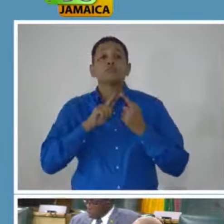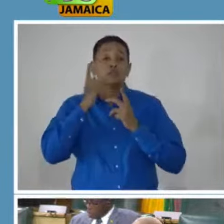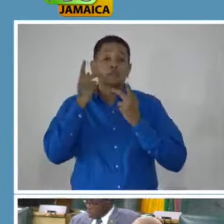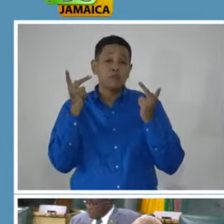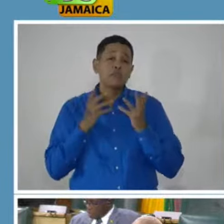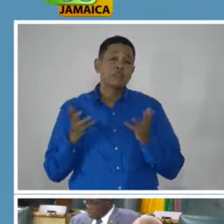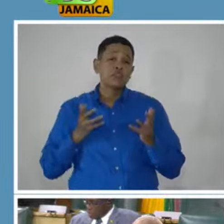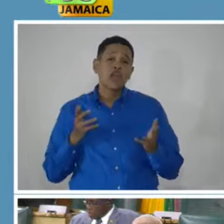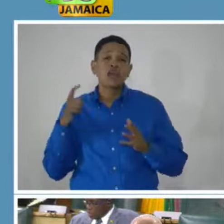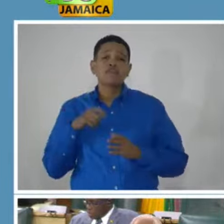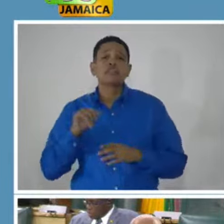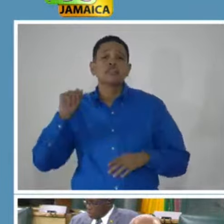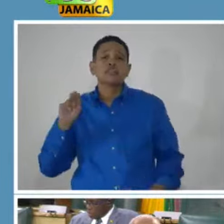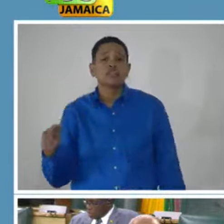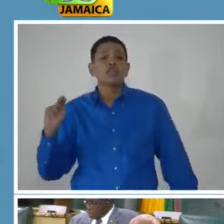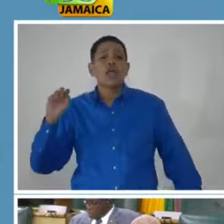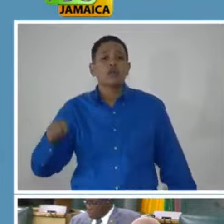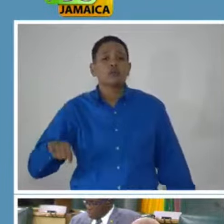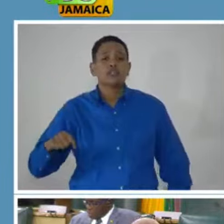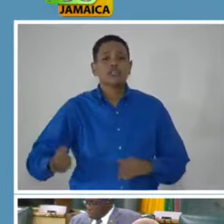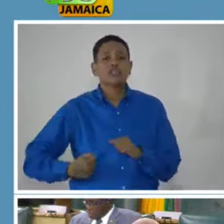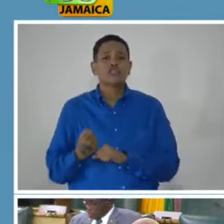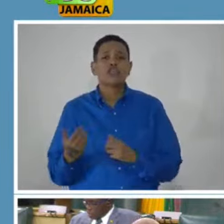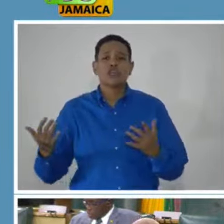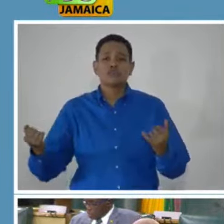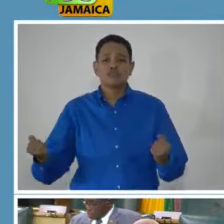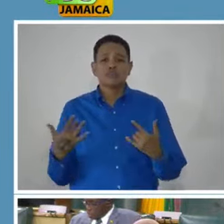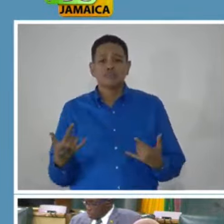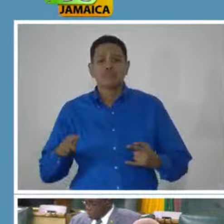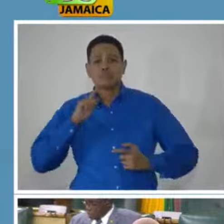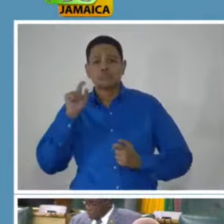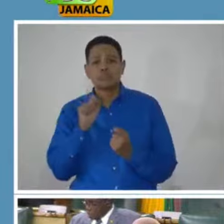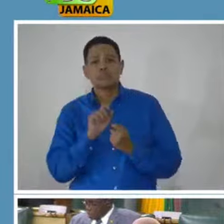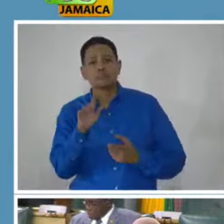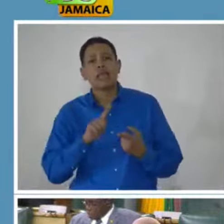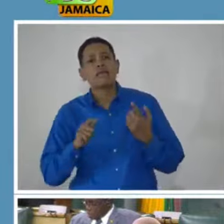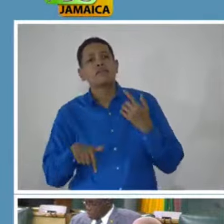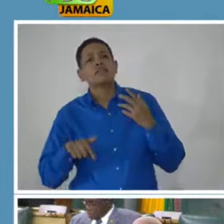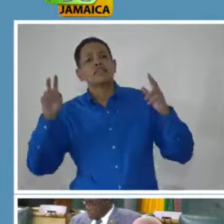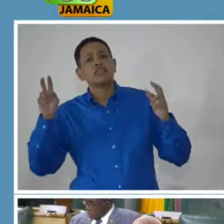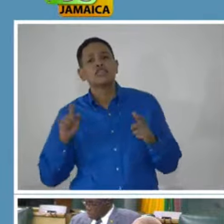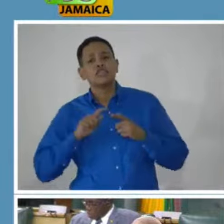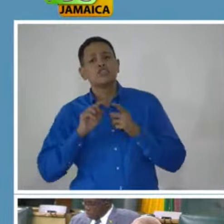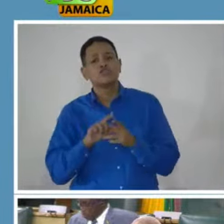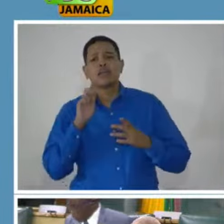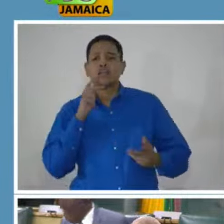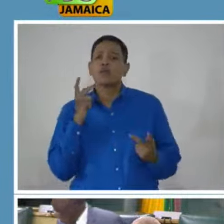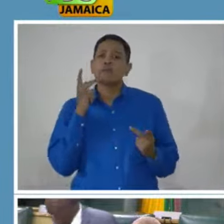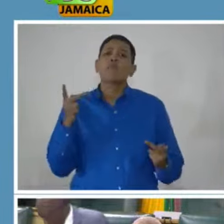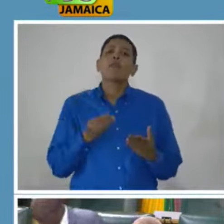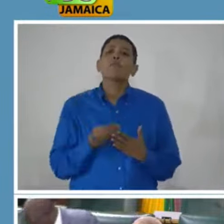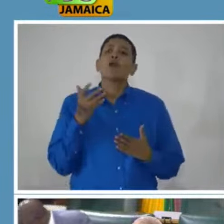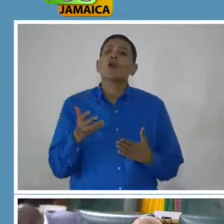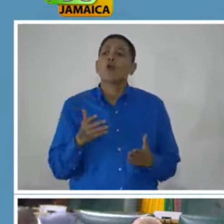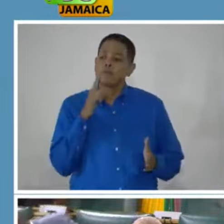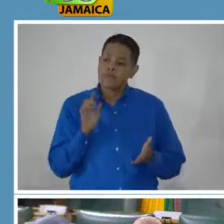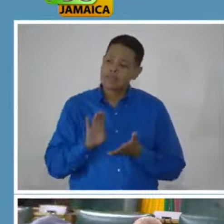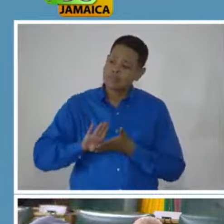Public Service in January of this year, specifically on this matter of the public procurement